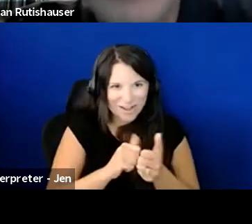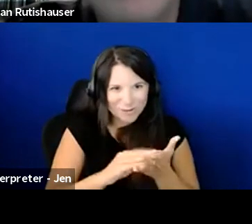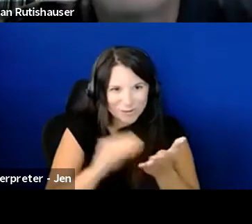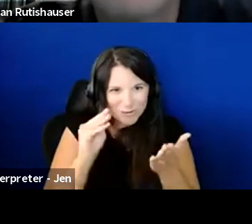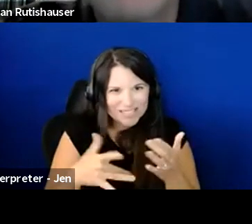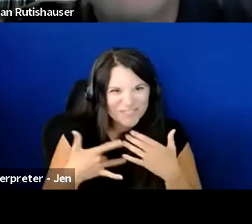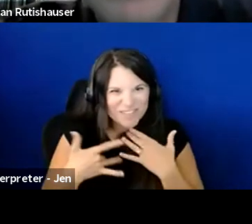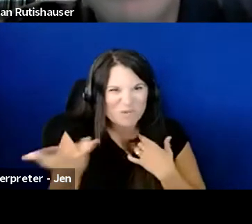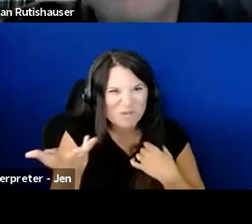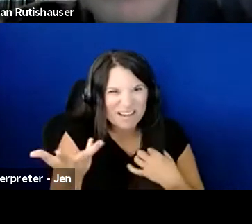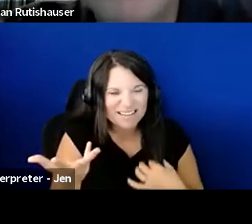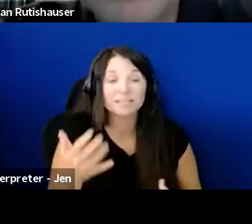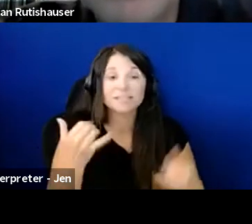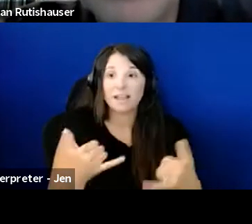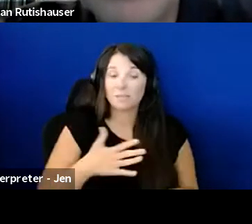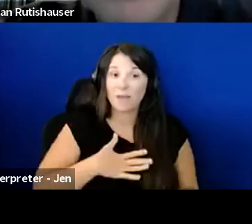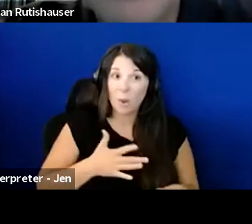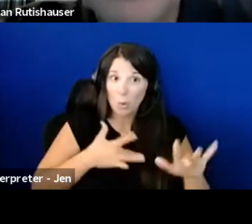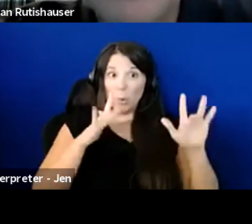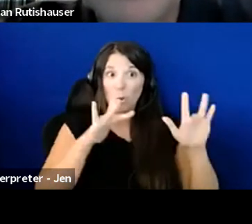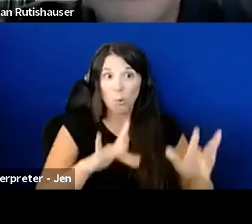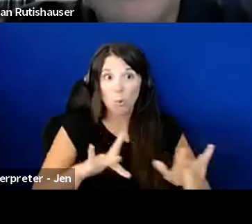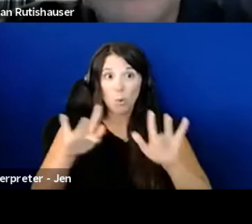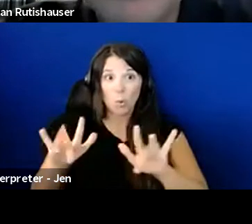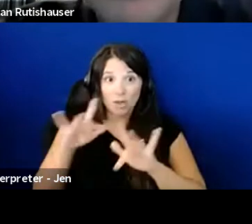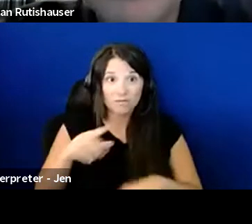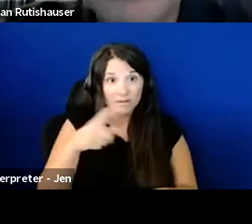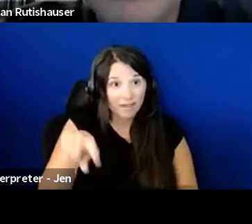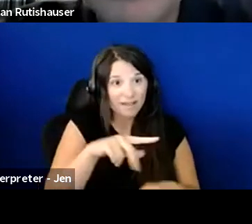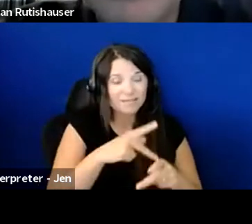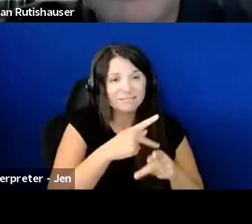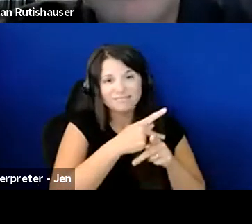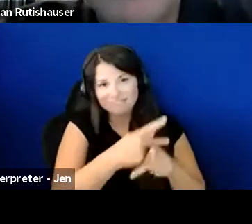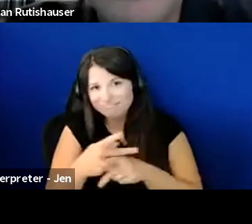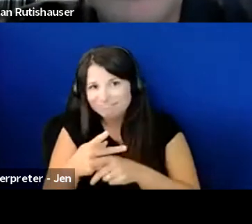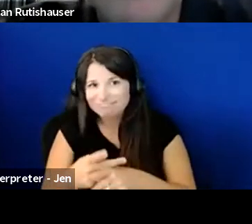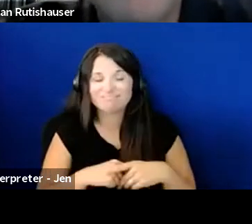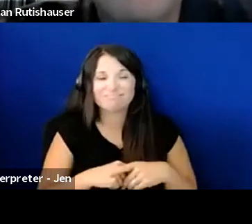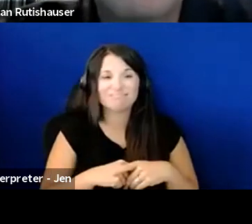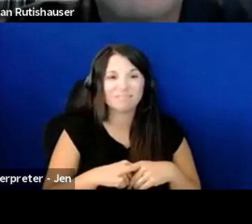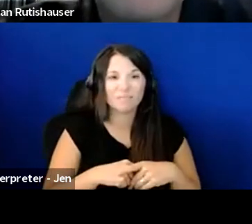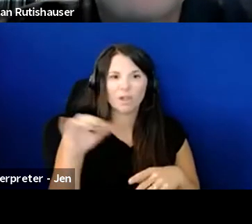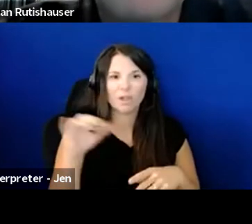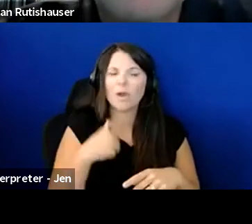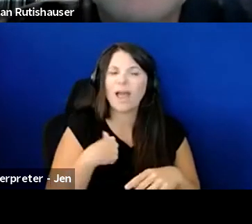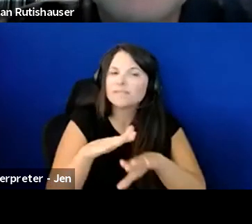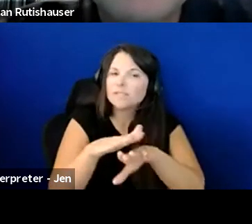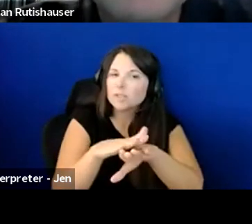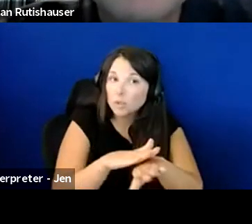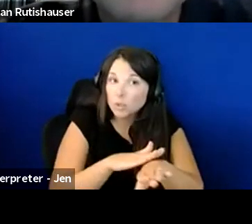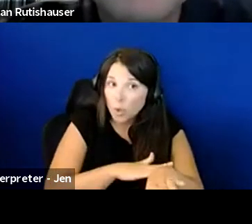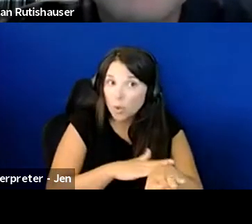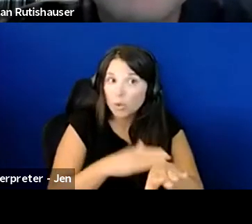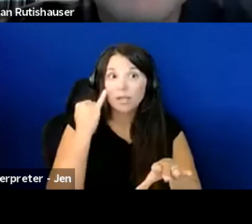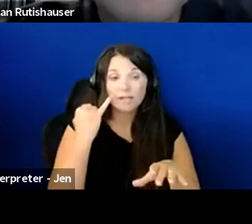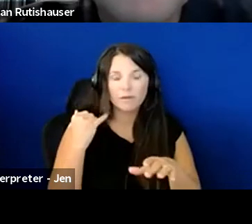my empathy for them and care for them, and the fact that I have slowed down processes that I might have done